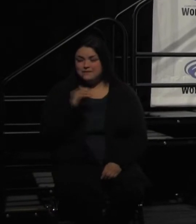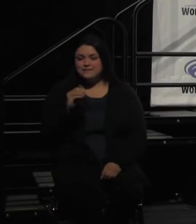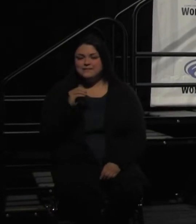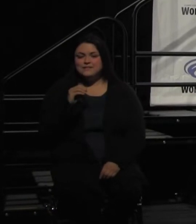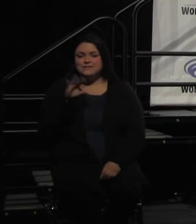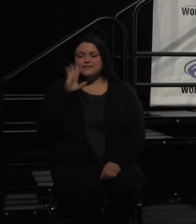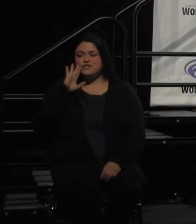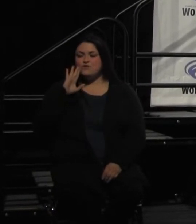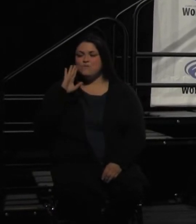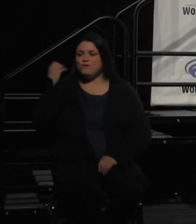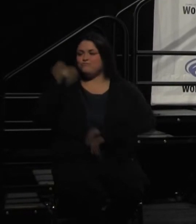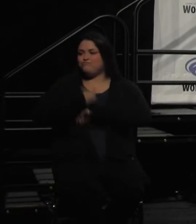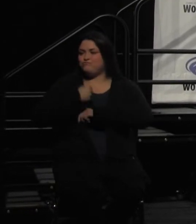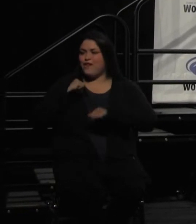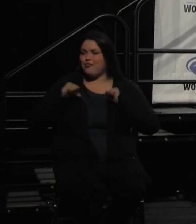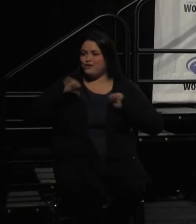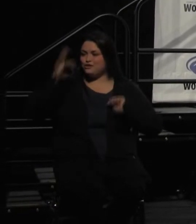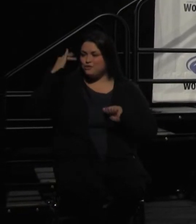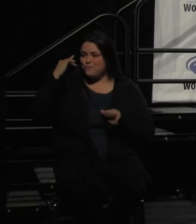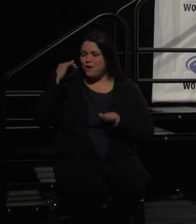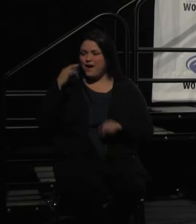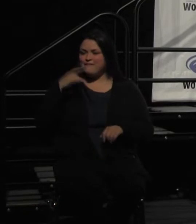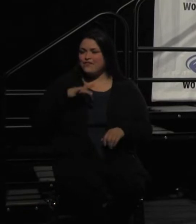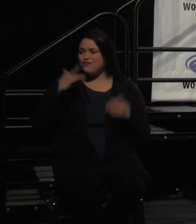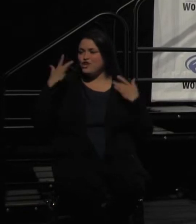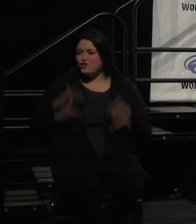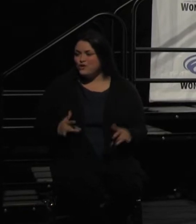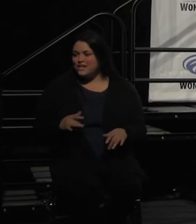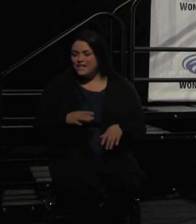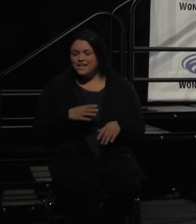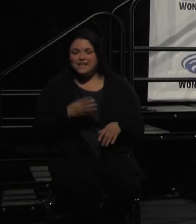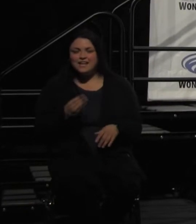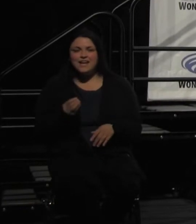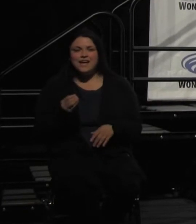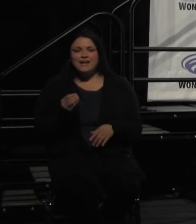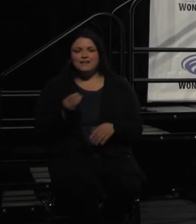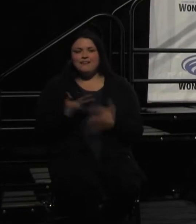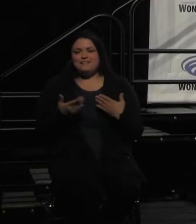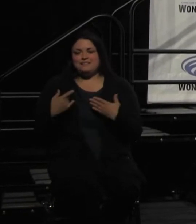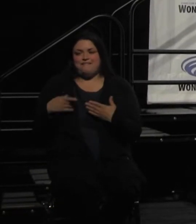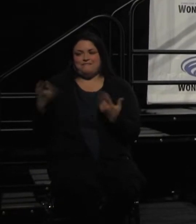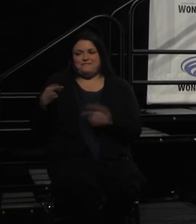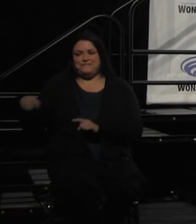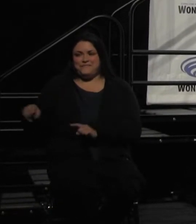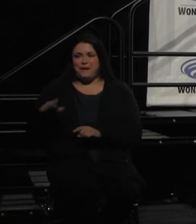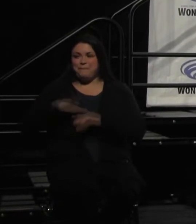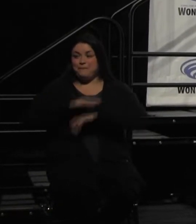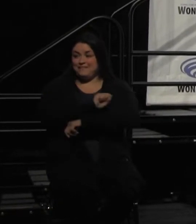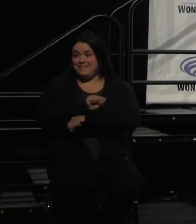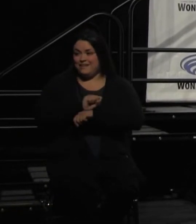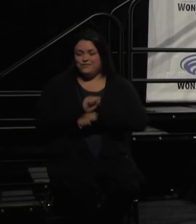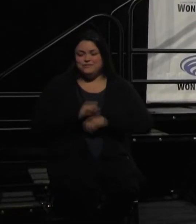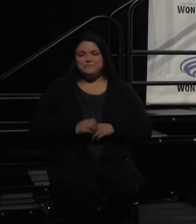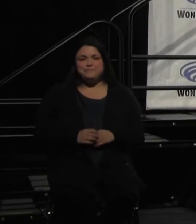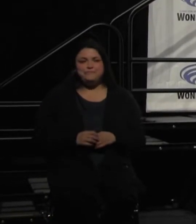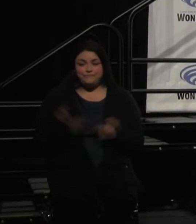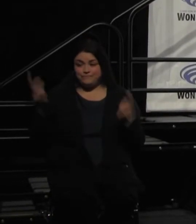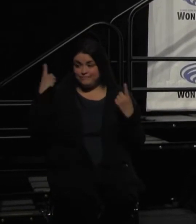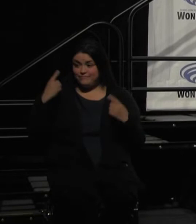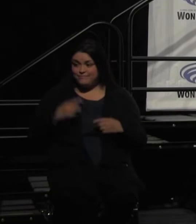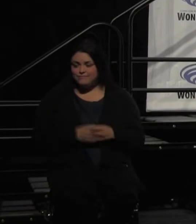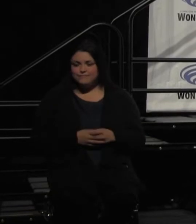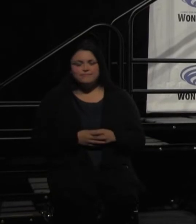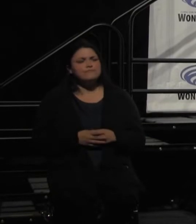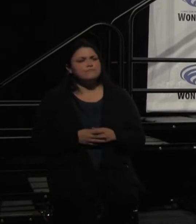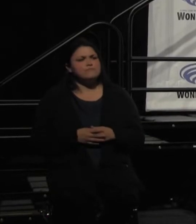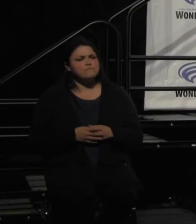you're gonna shut down the show because of the nudity and the stuff that's going on stage. You got that?